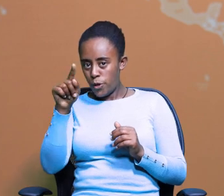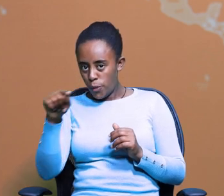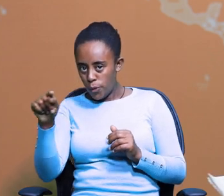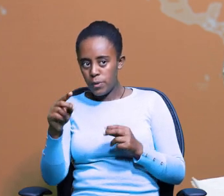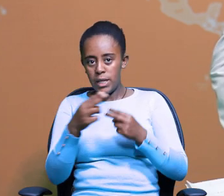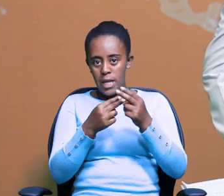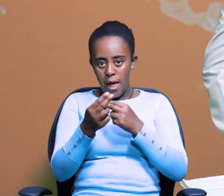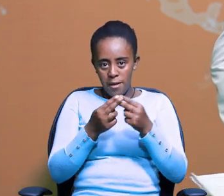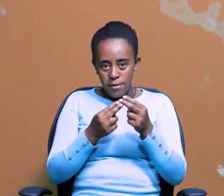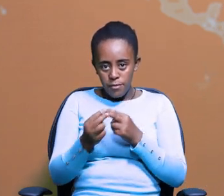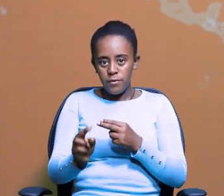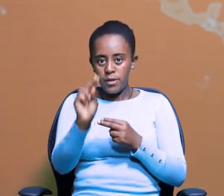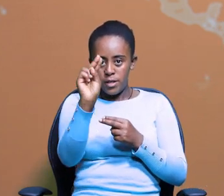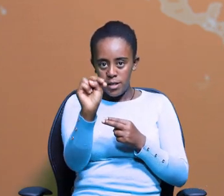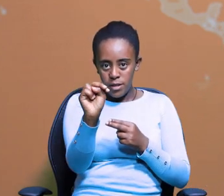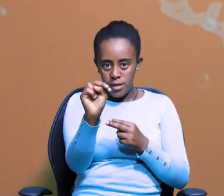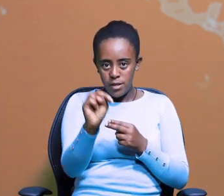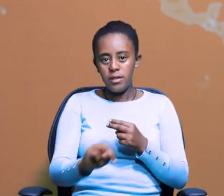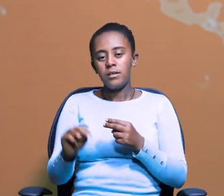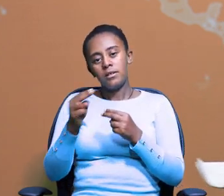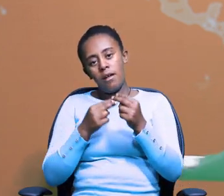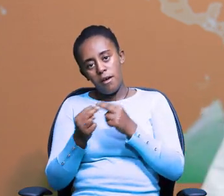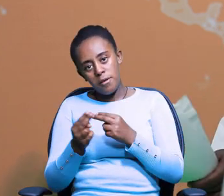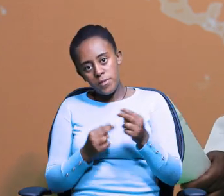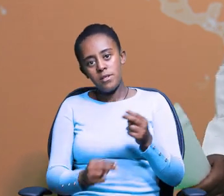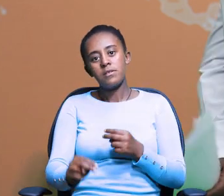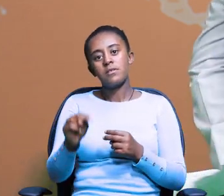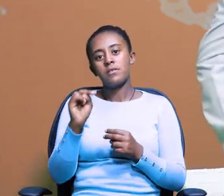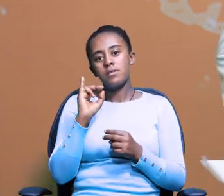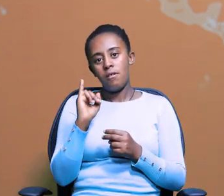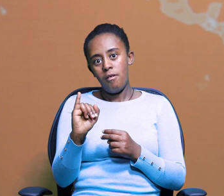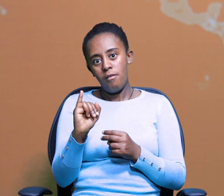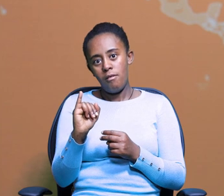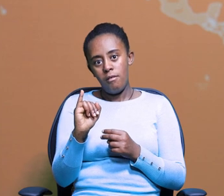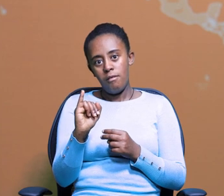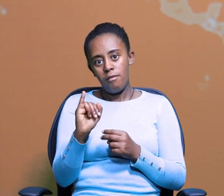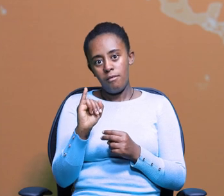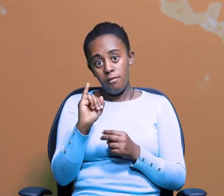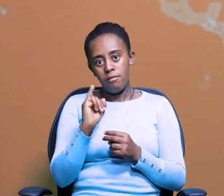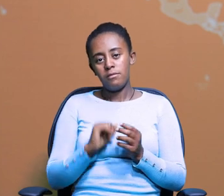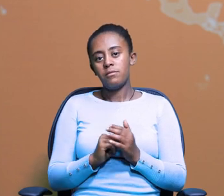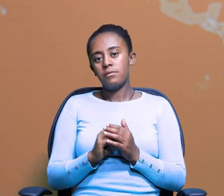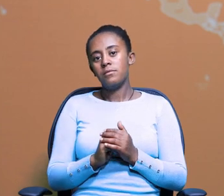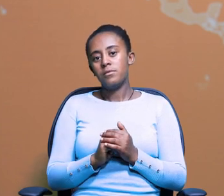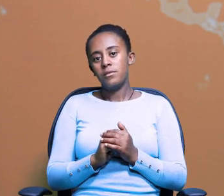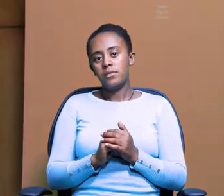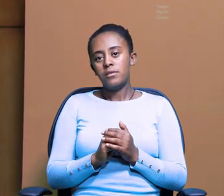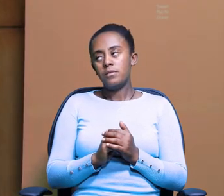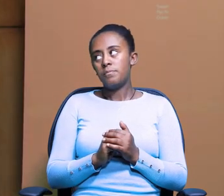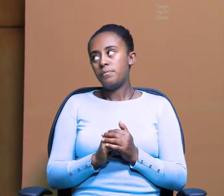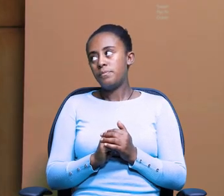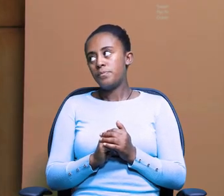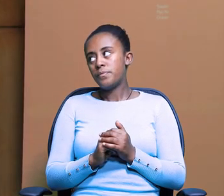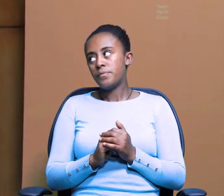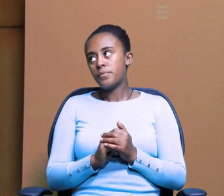space times number of turns of the wire times what? Current, where N